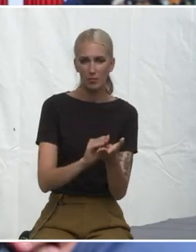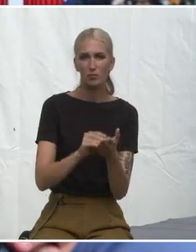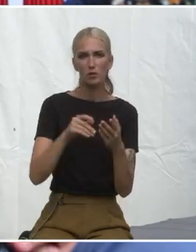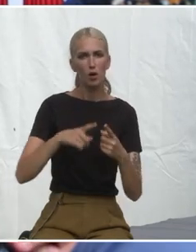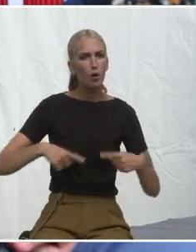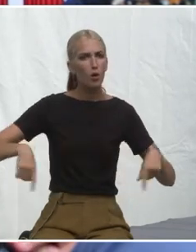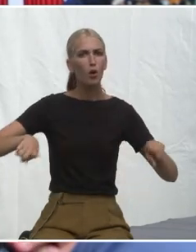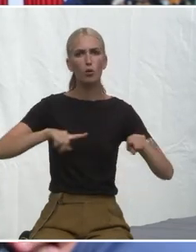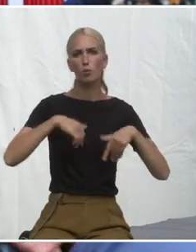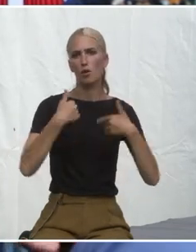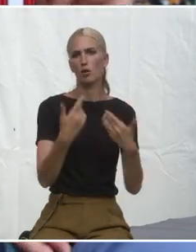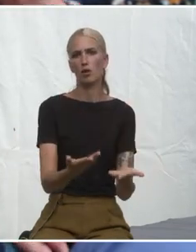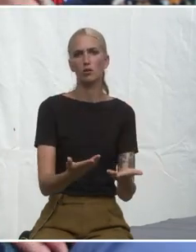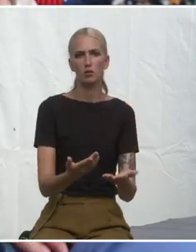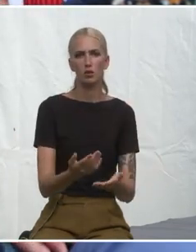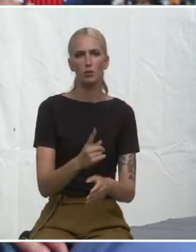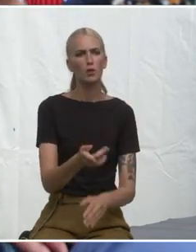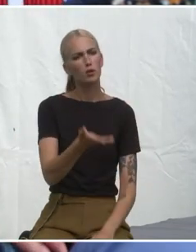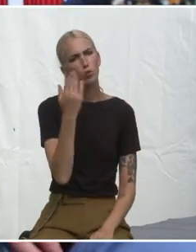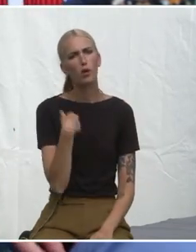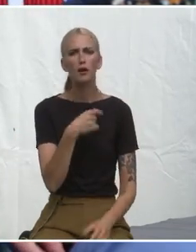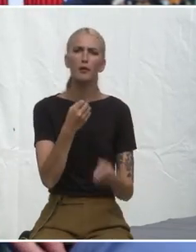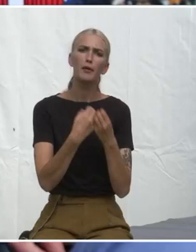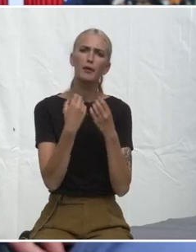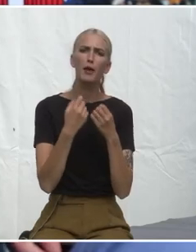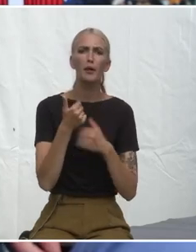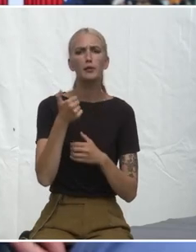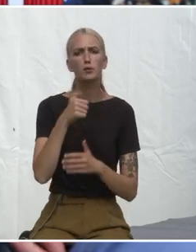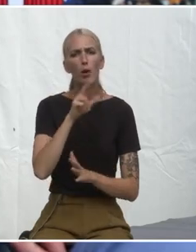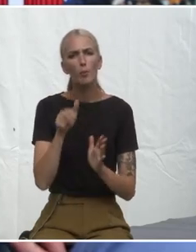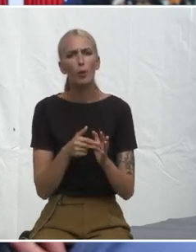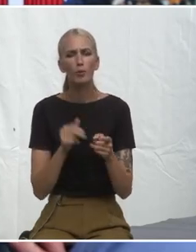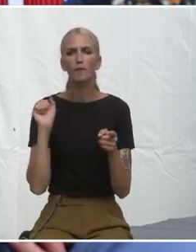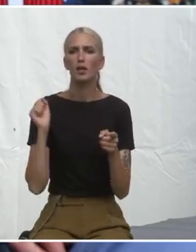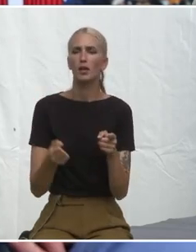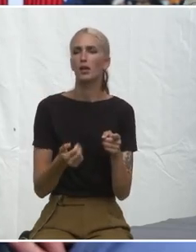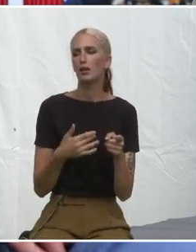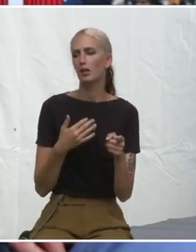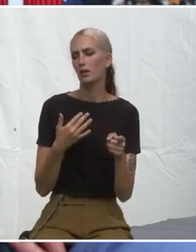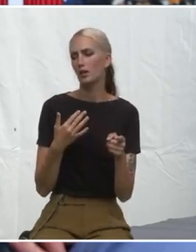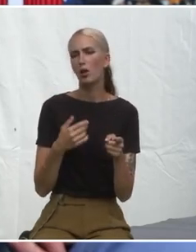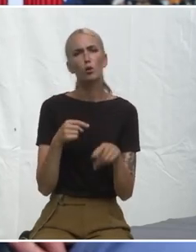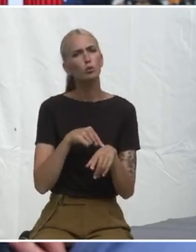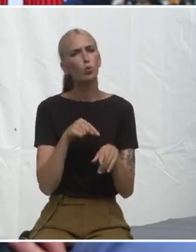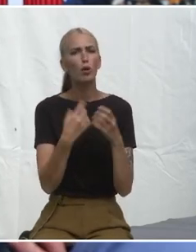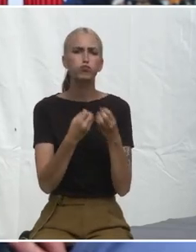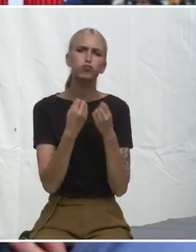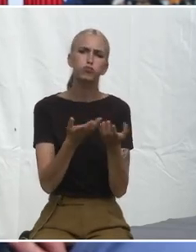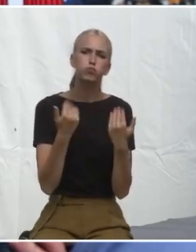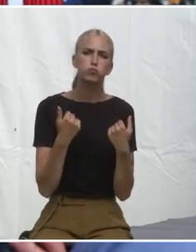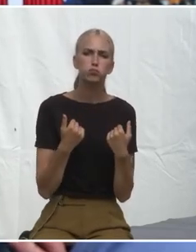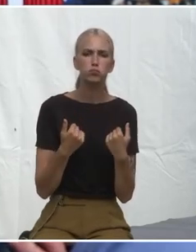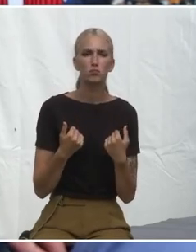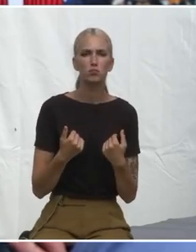say, come to us to talk about sexual issues or health or feelings. They won't come